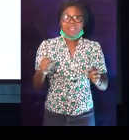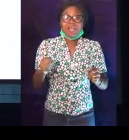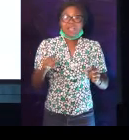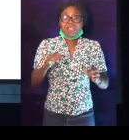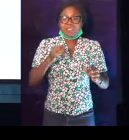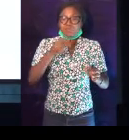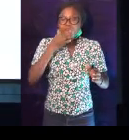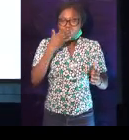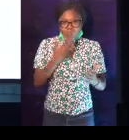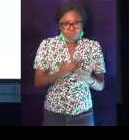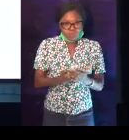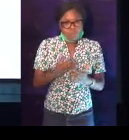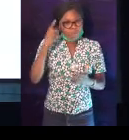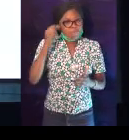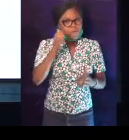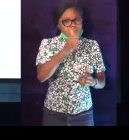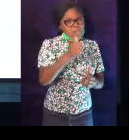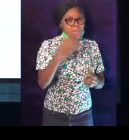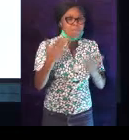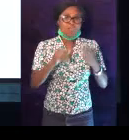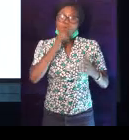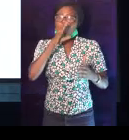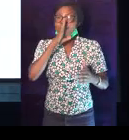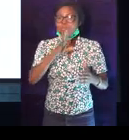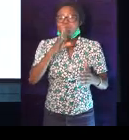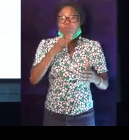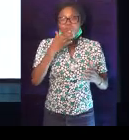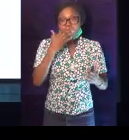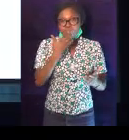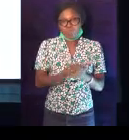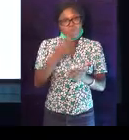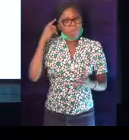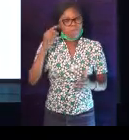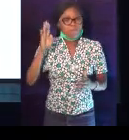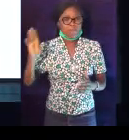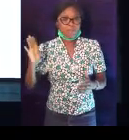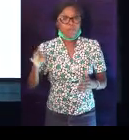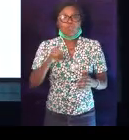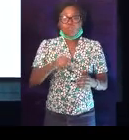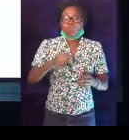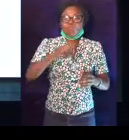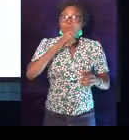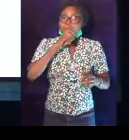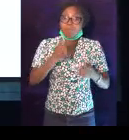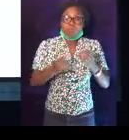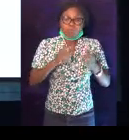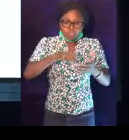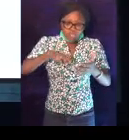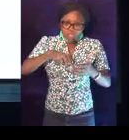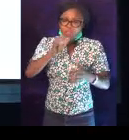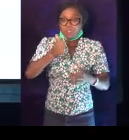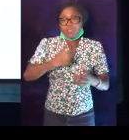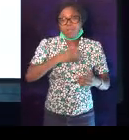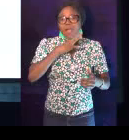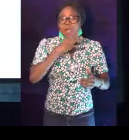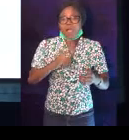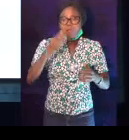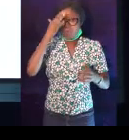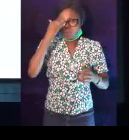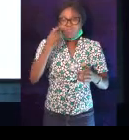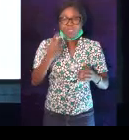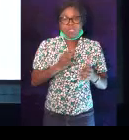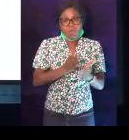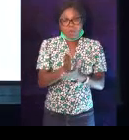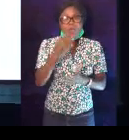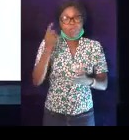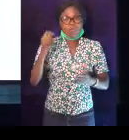same exercise that is good for A may not good for B. So you check your health status to know the right kind of exercise that will be